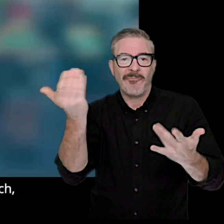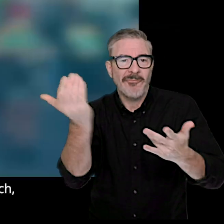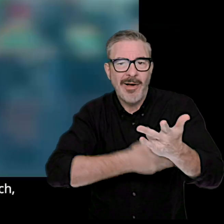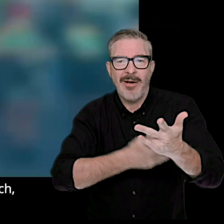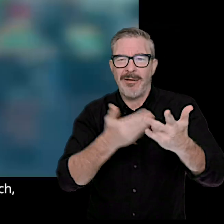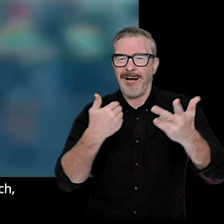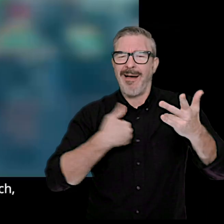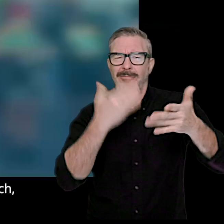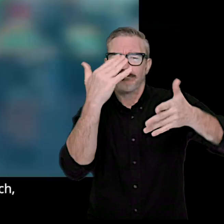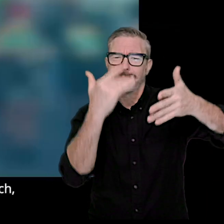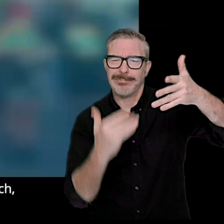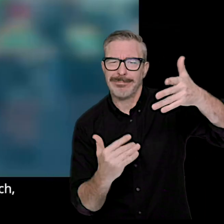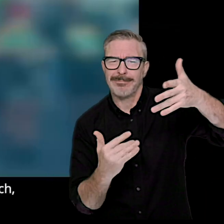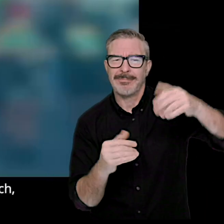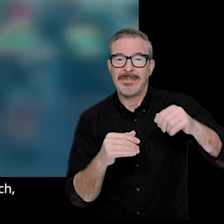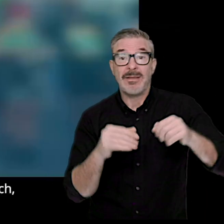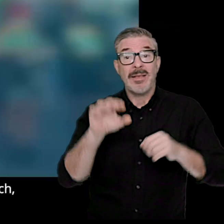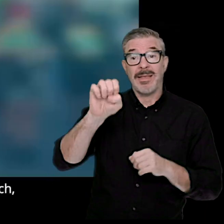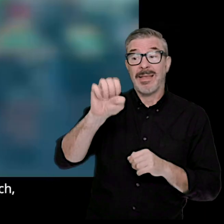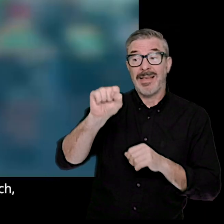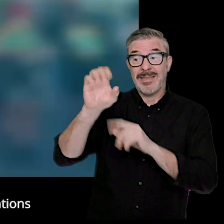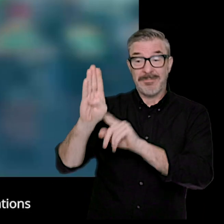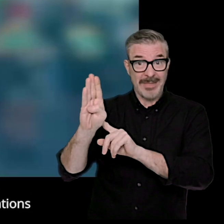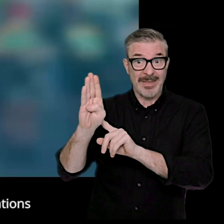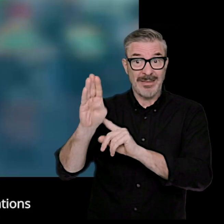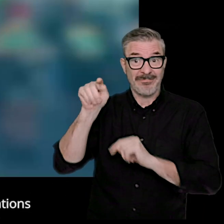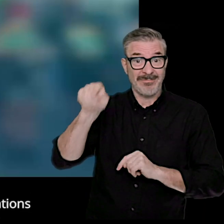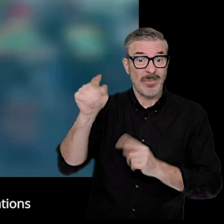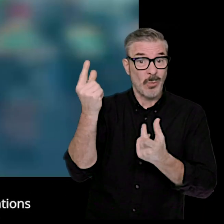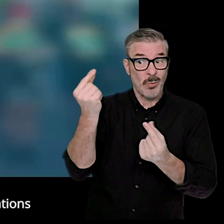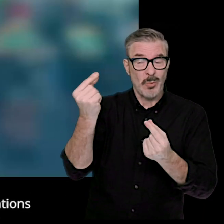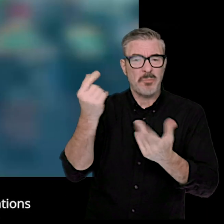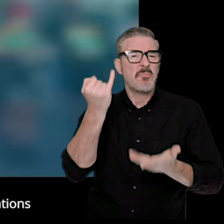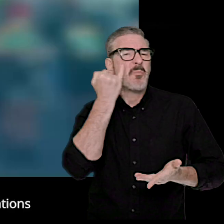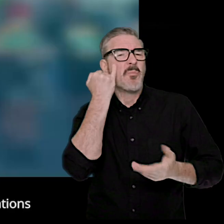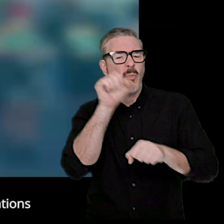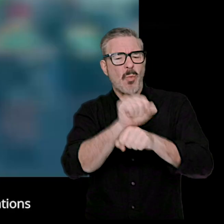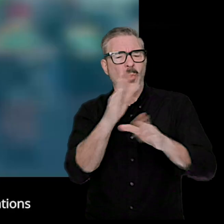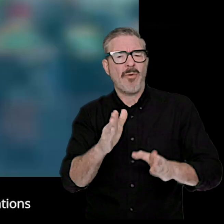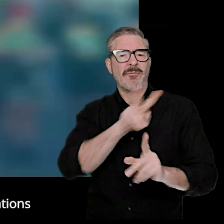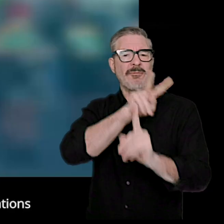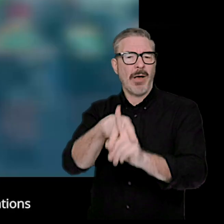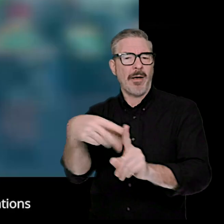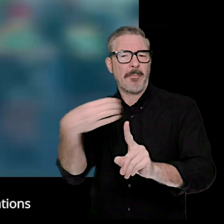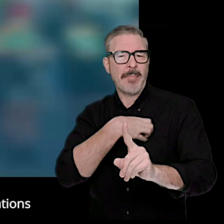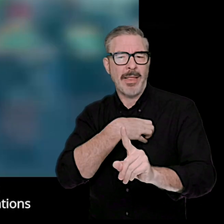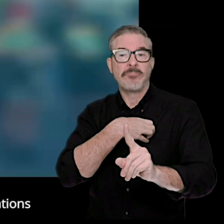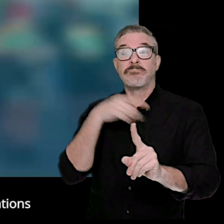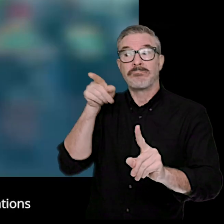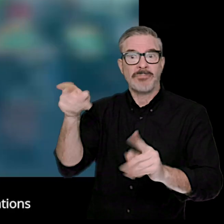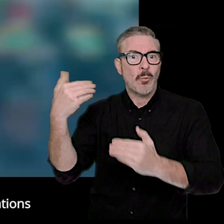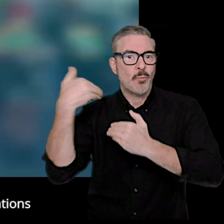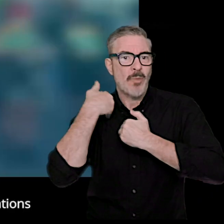Employment Standards Branch, ESB for short, receives, investigates, and recovers wages from